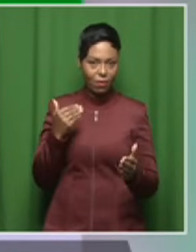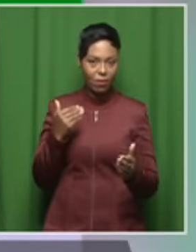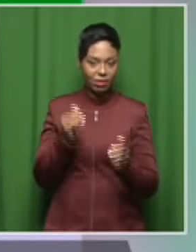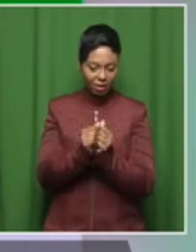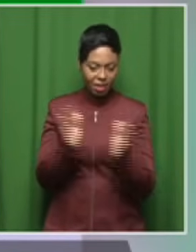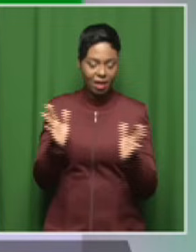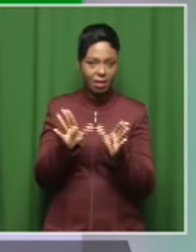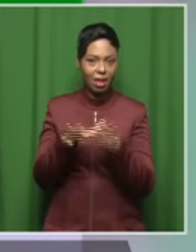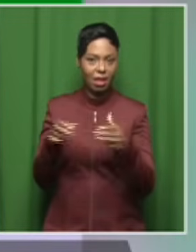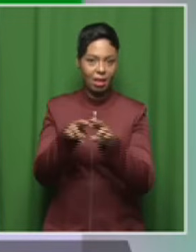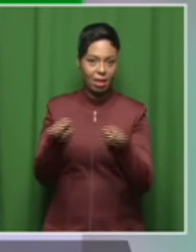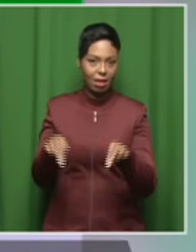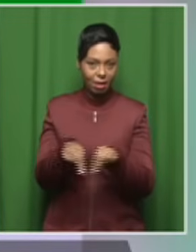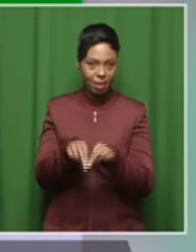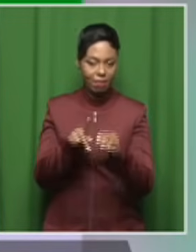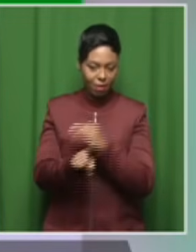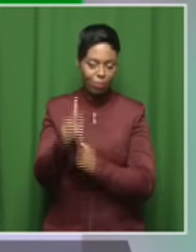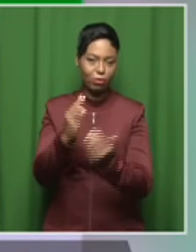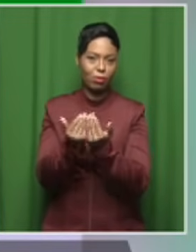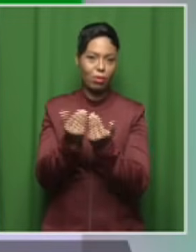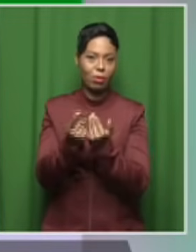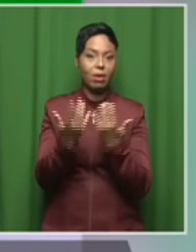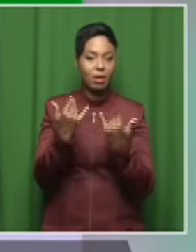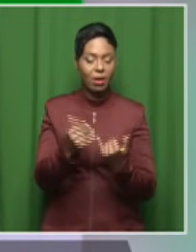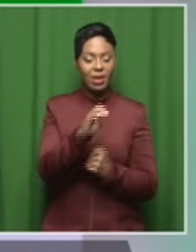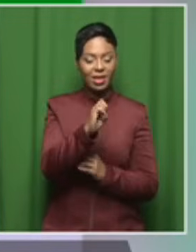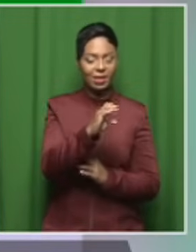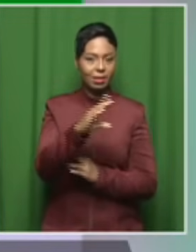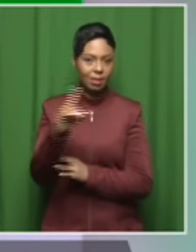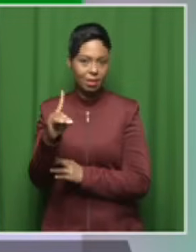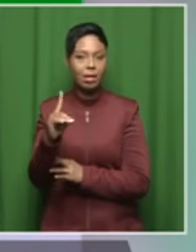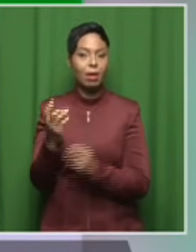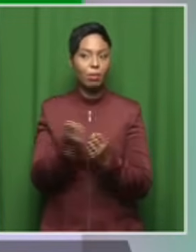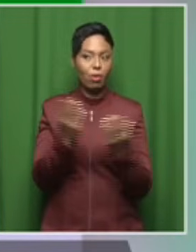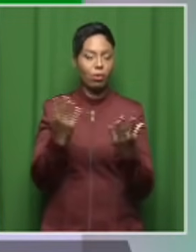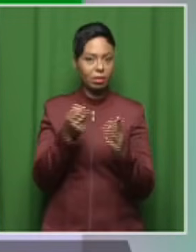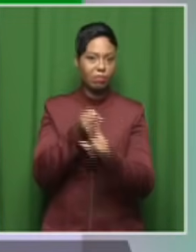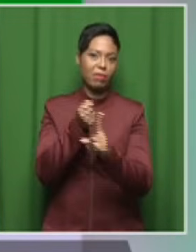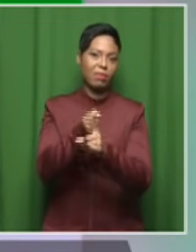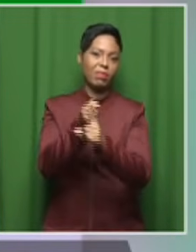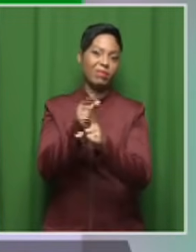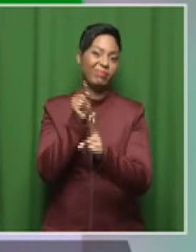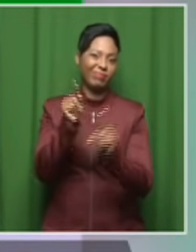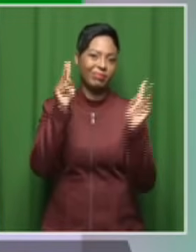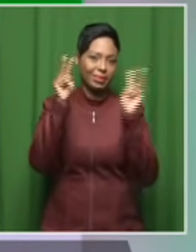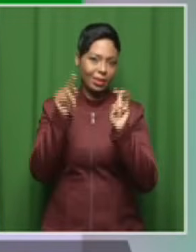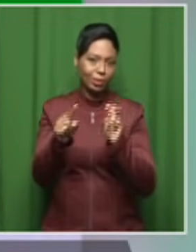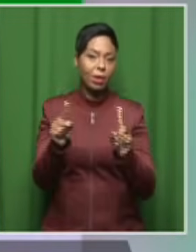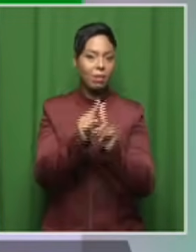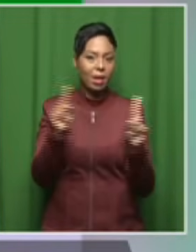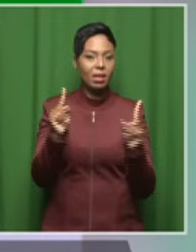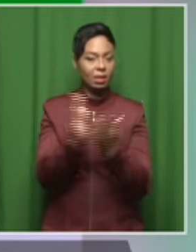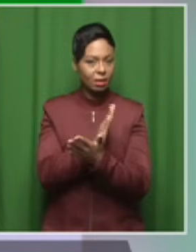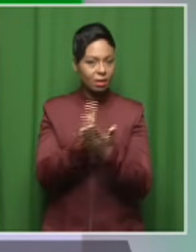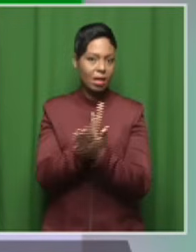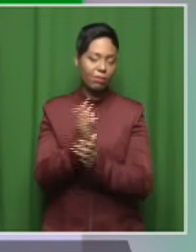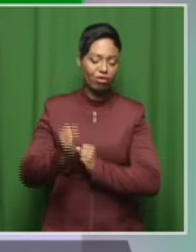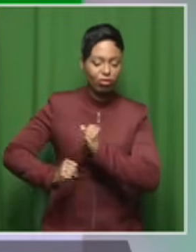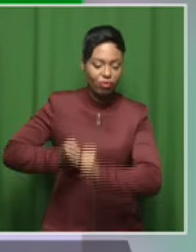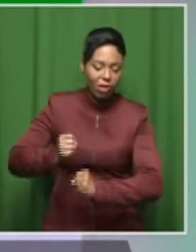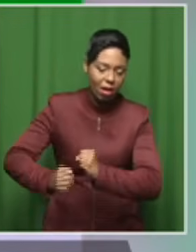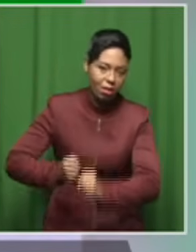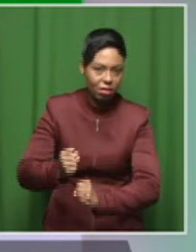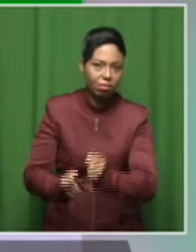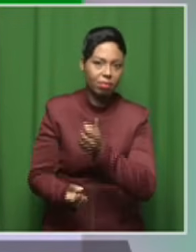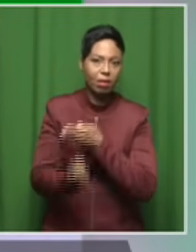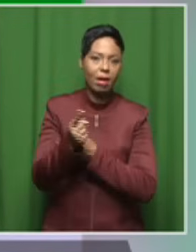centres making this possible for most of our kids. Now, some face significant struggles, and that's largely due to